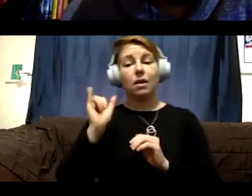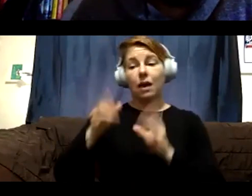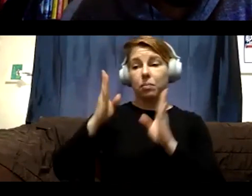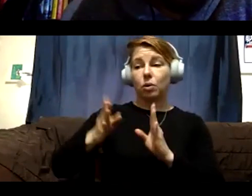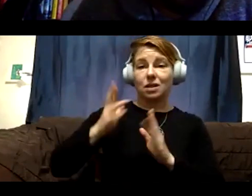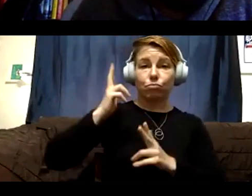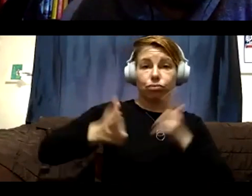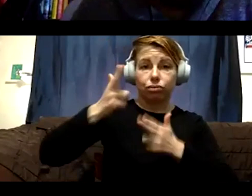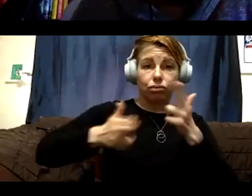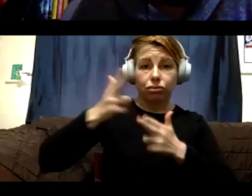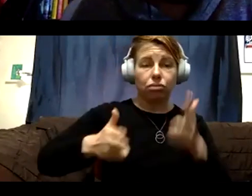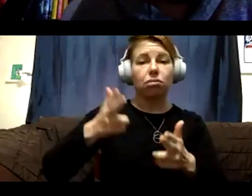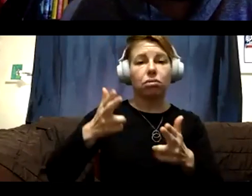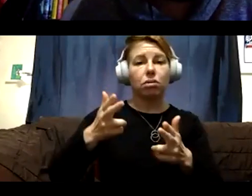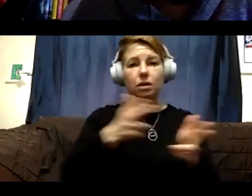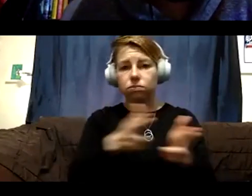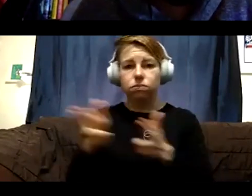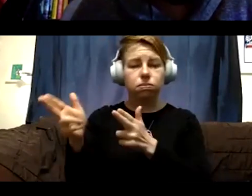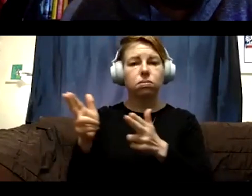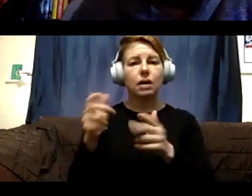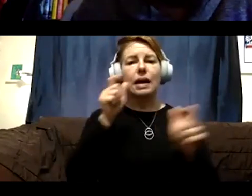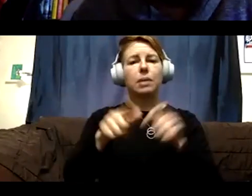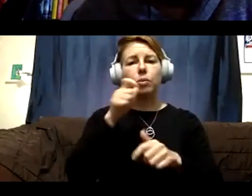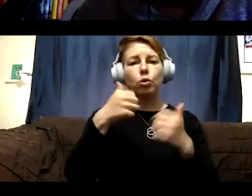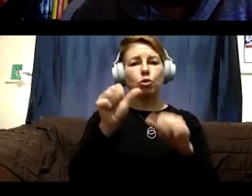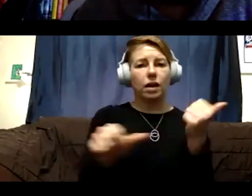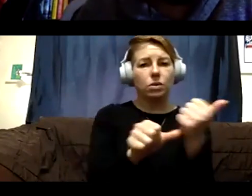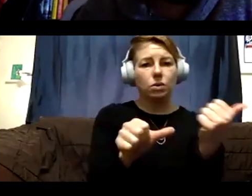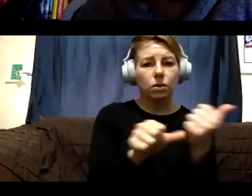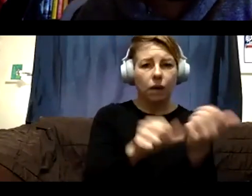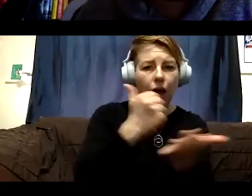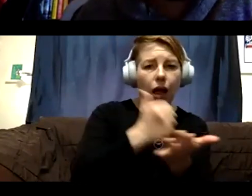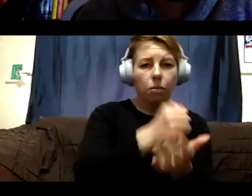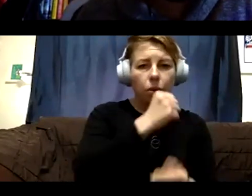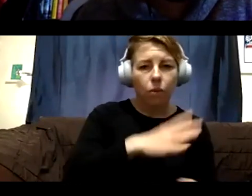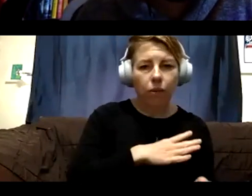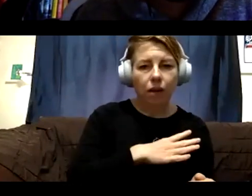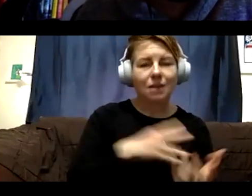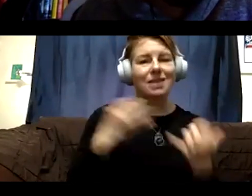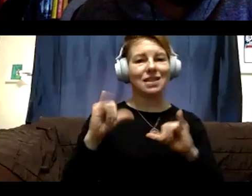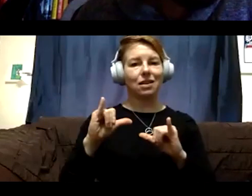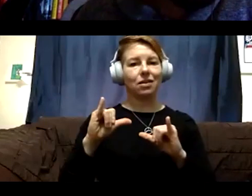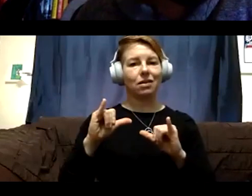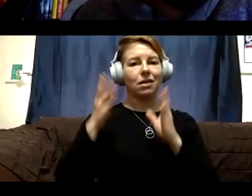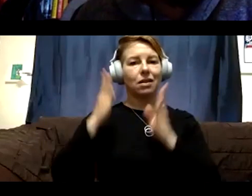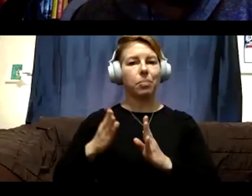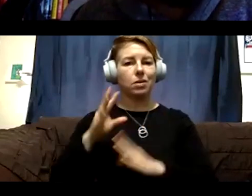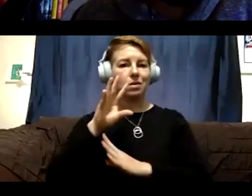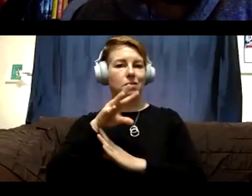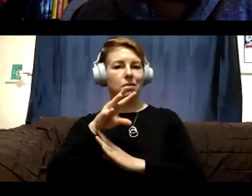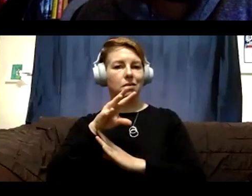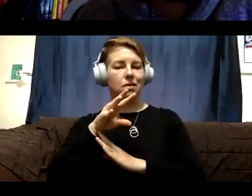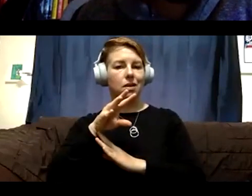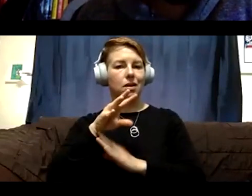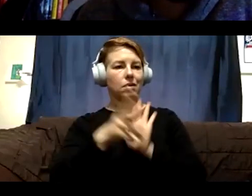who have decided to aid her, the spectators remain just that. Spectators. They're being held captive by